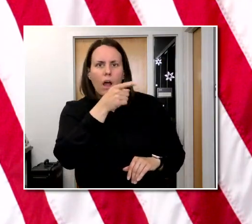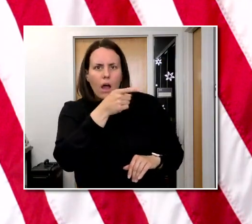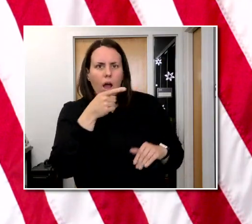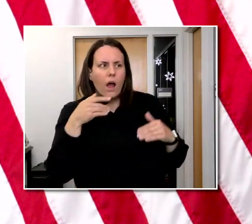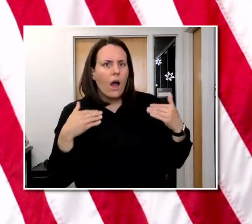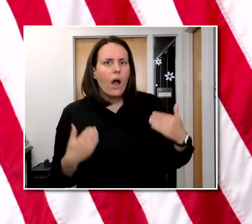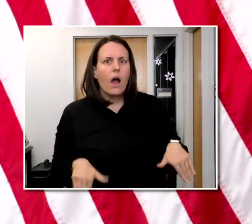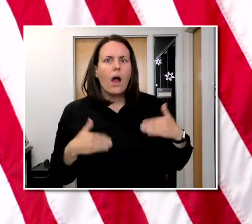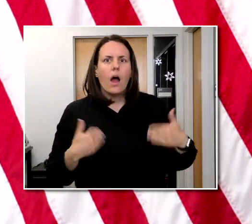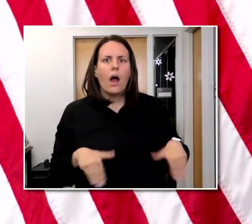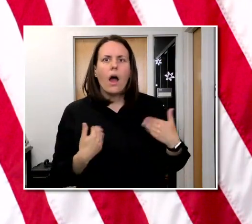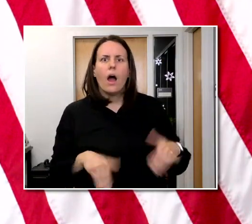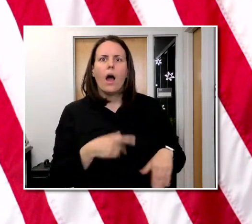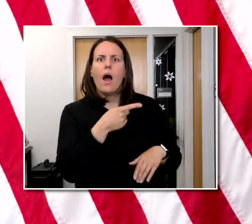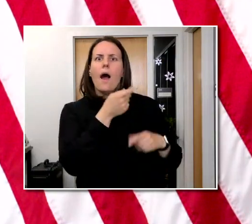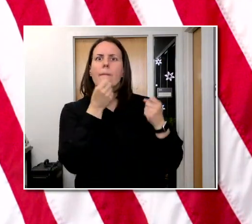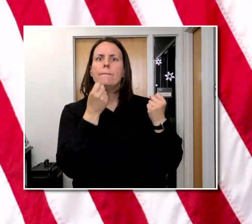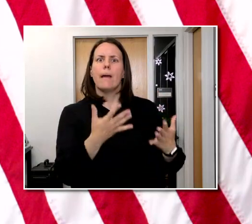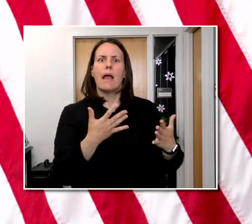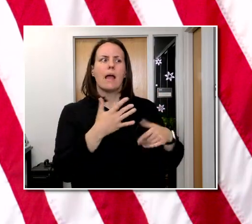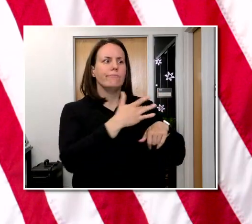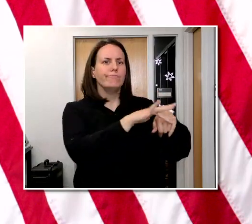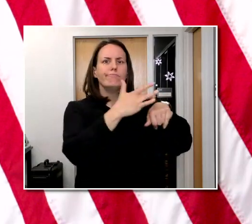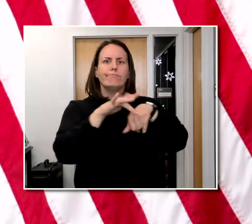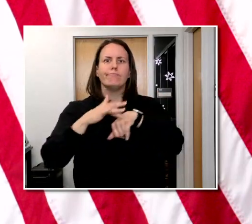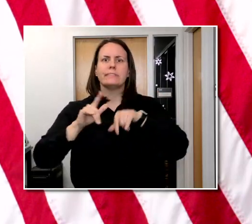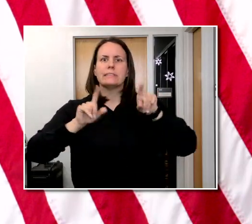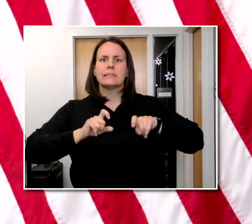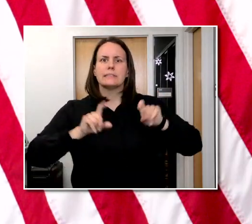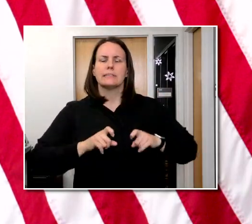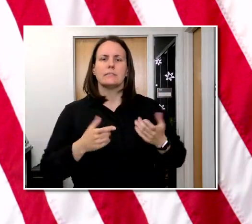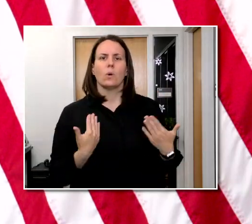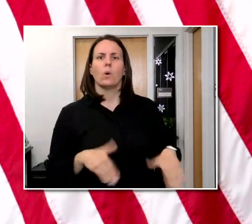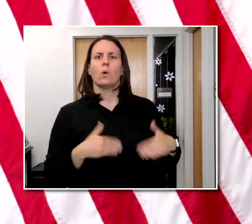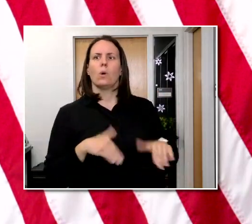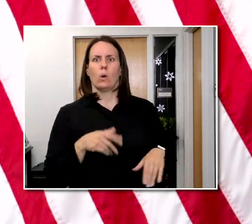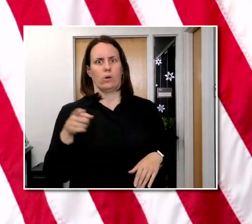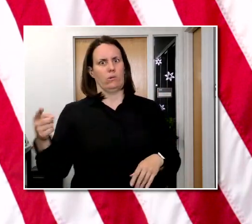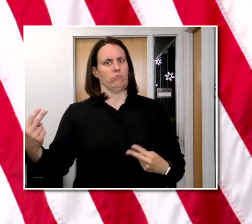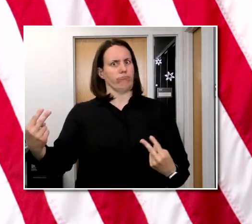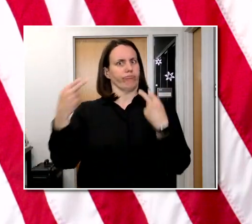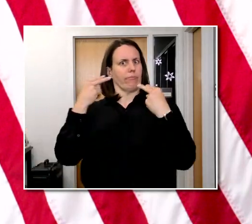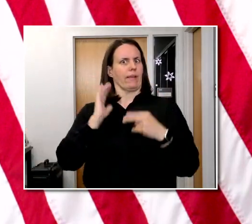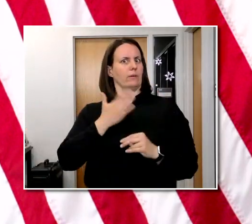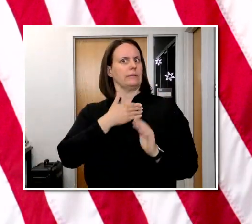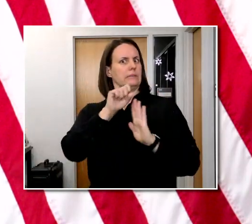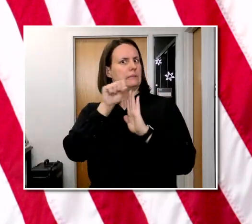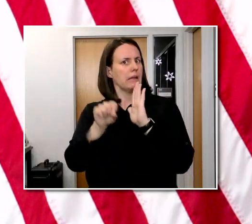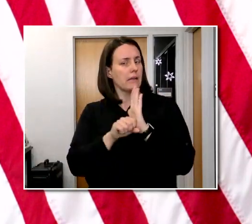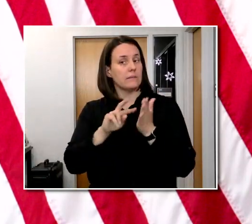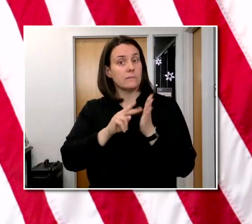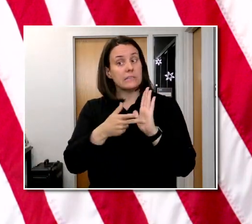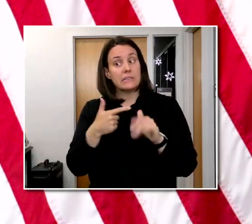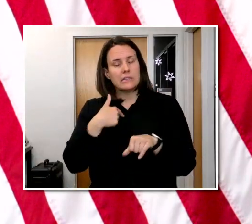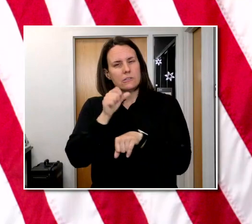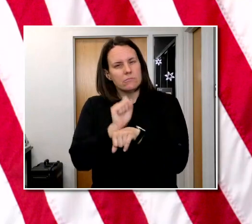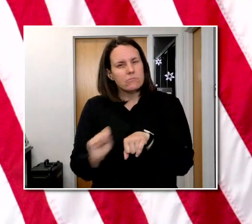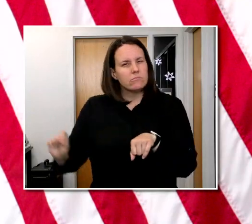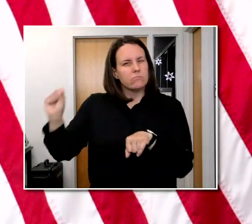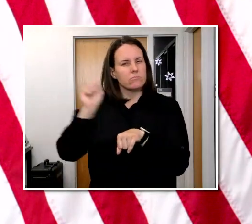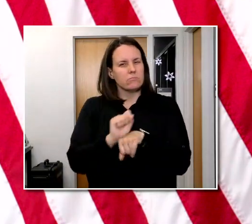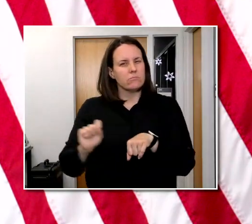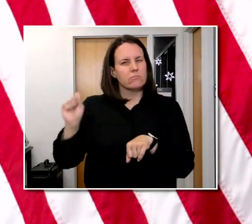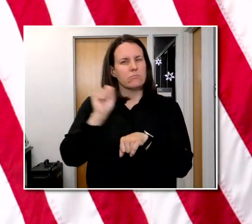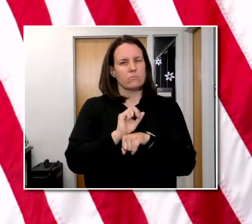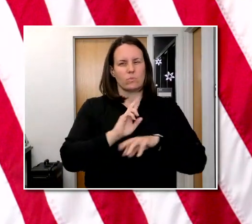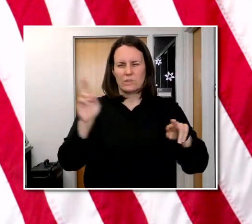testing. And largely that's because, again, the great work of our clinical labs across the state and